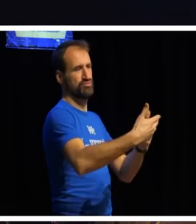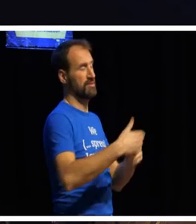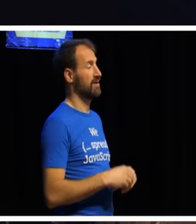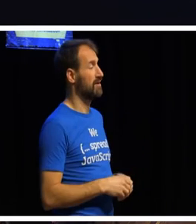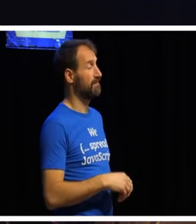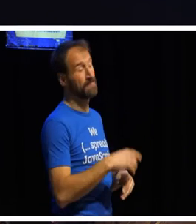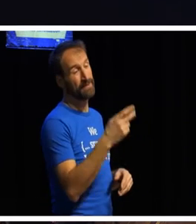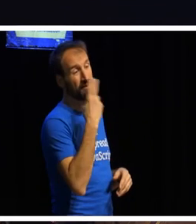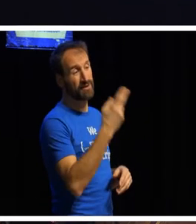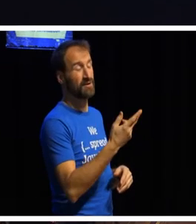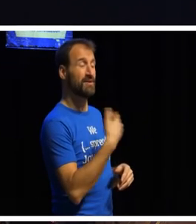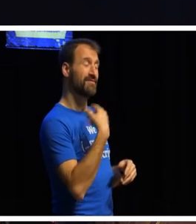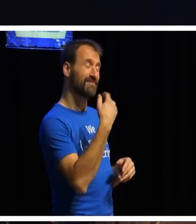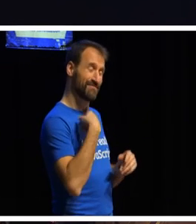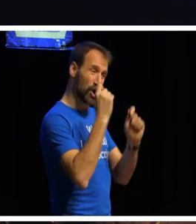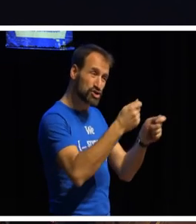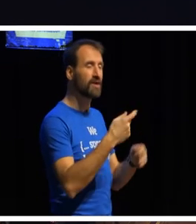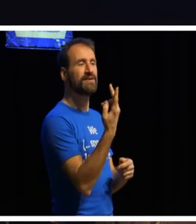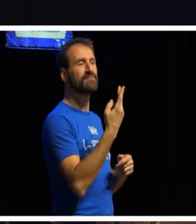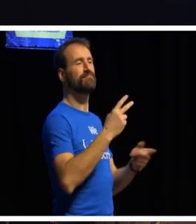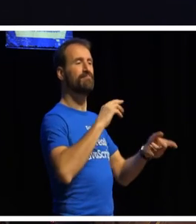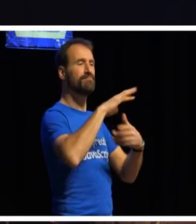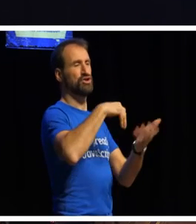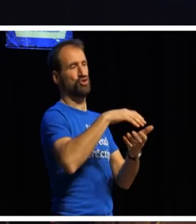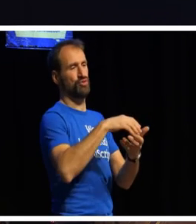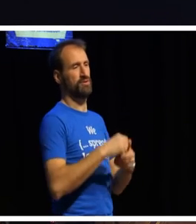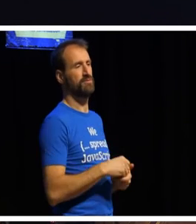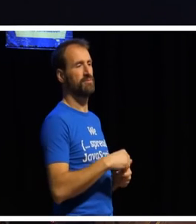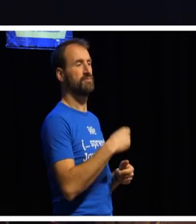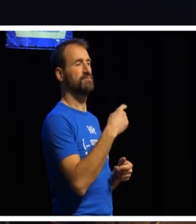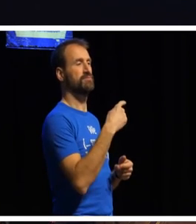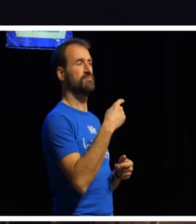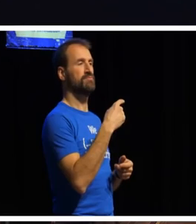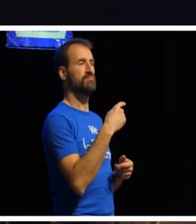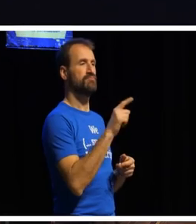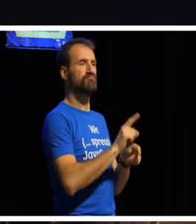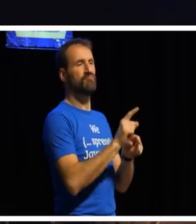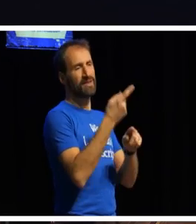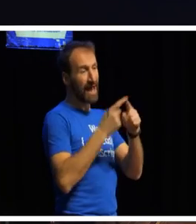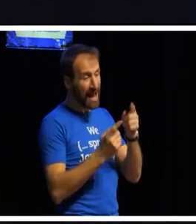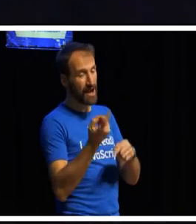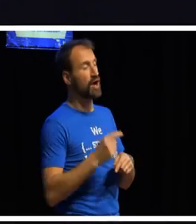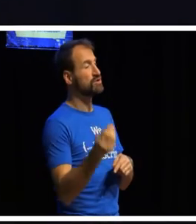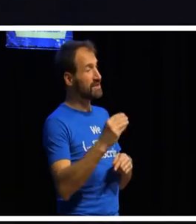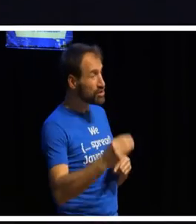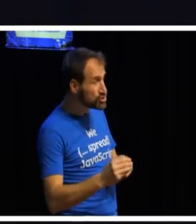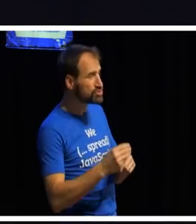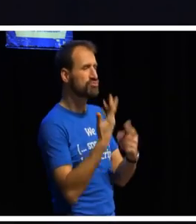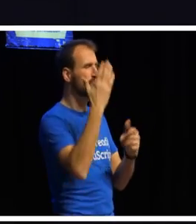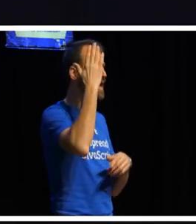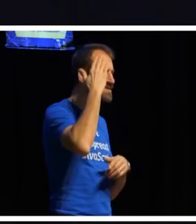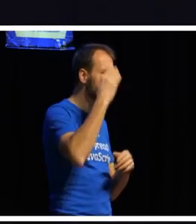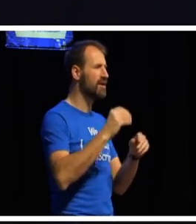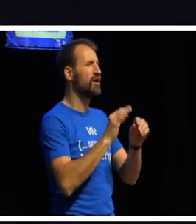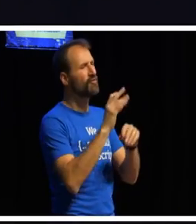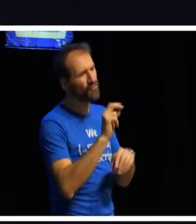want a single HTML response where parts come from the cache, like static parts like the header and the footer, but other